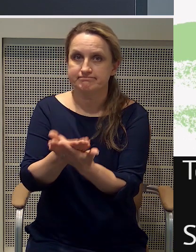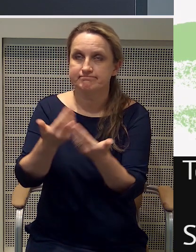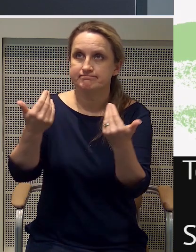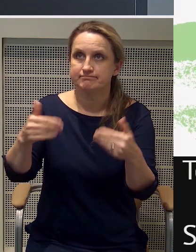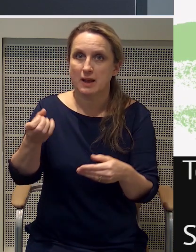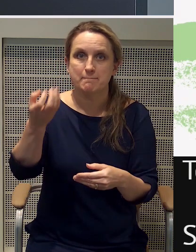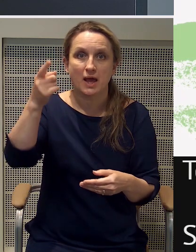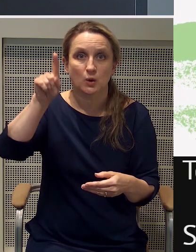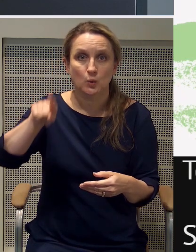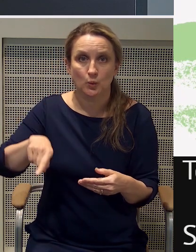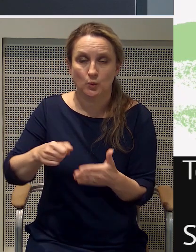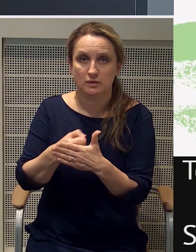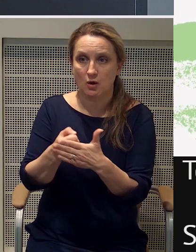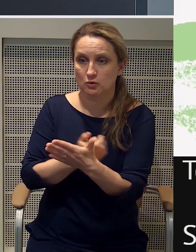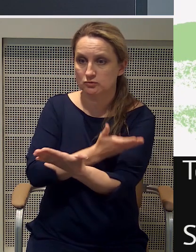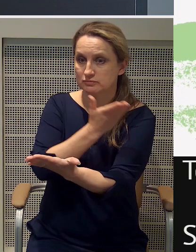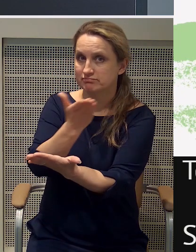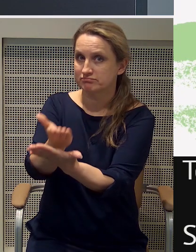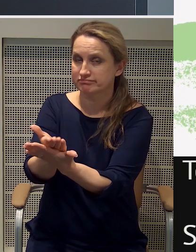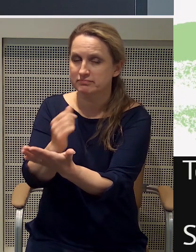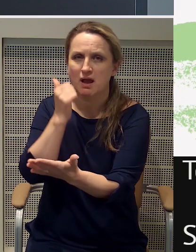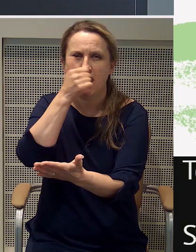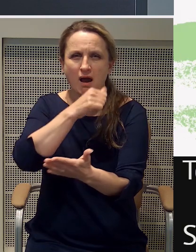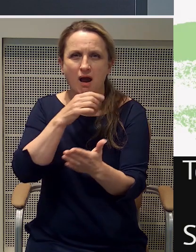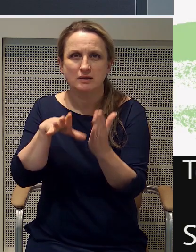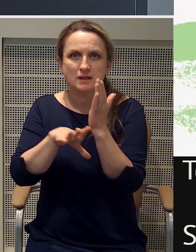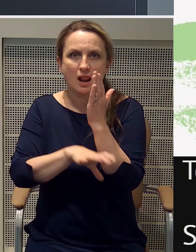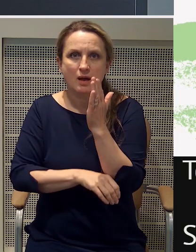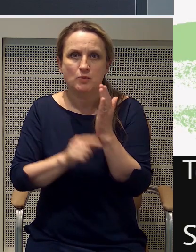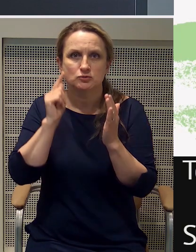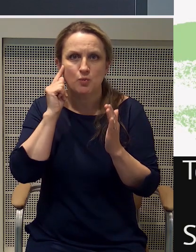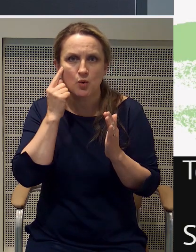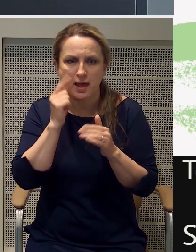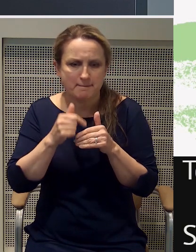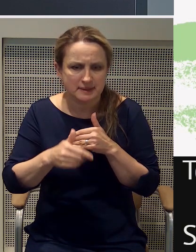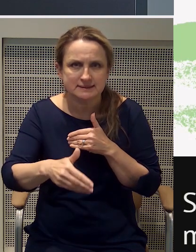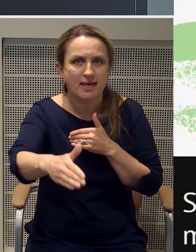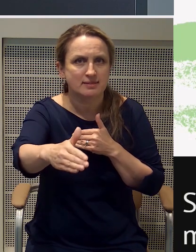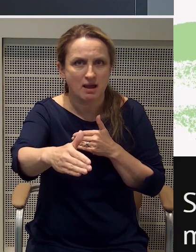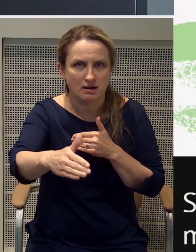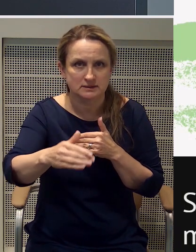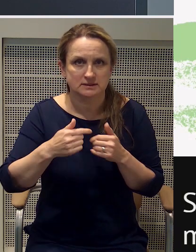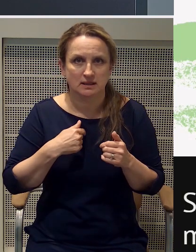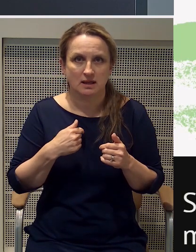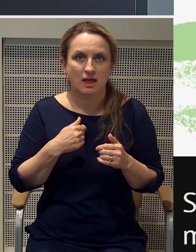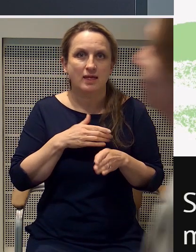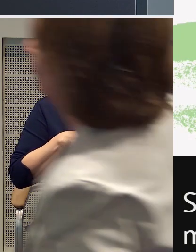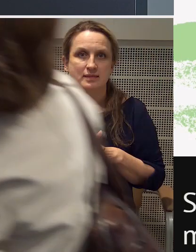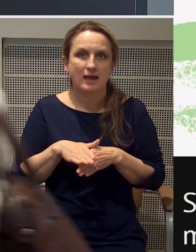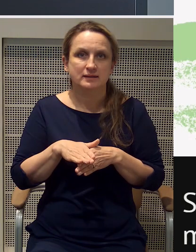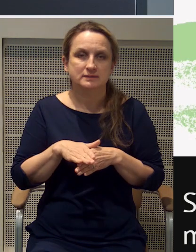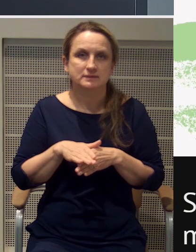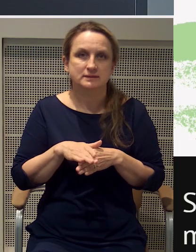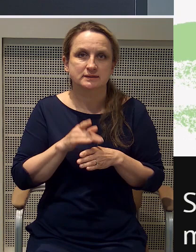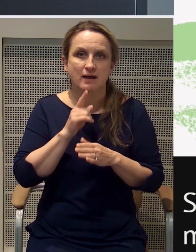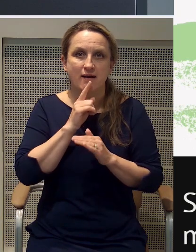fund. So the application was sent in May last year, and then there